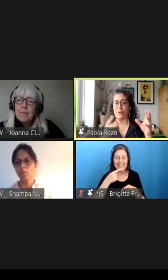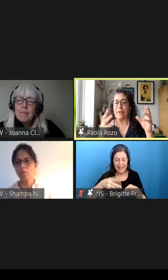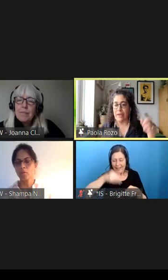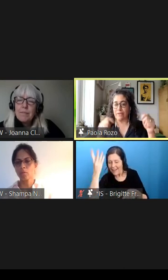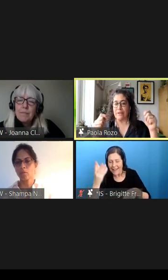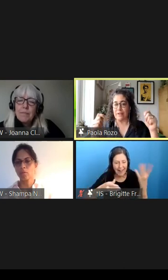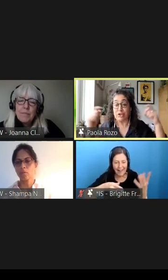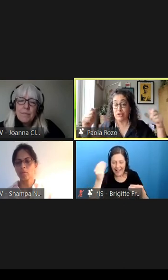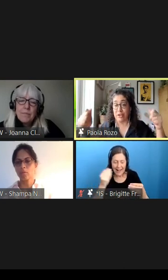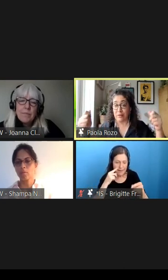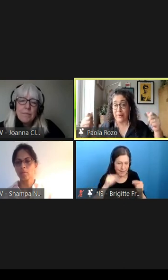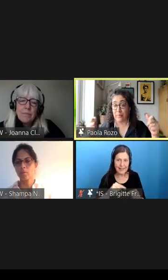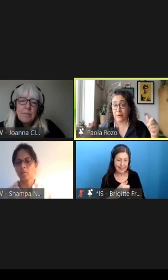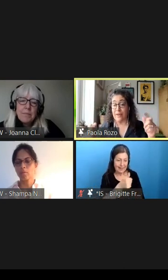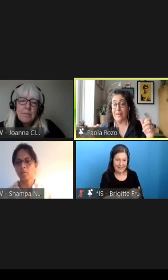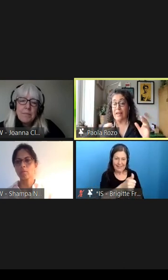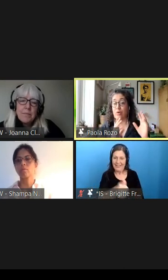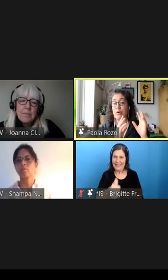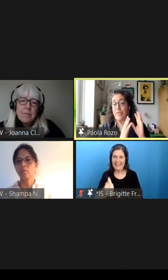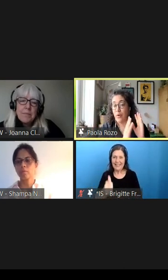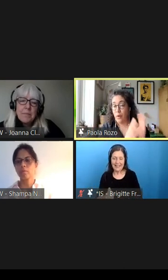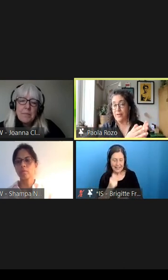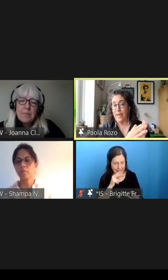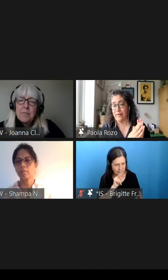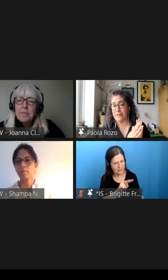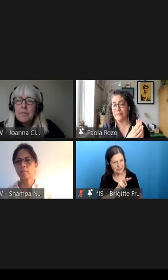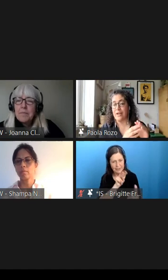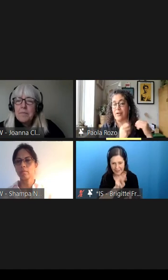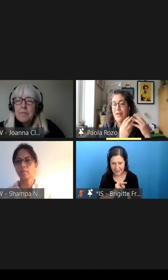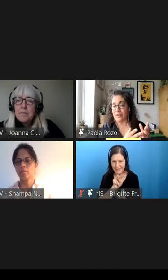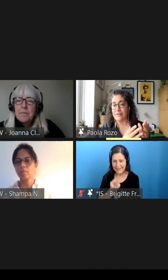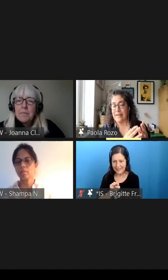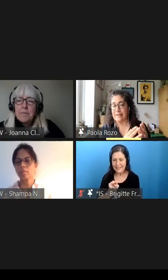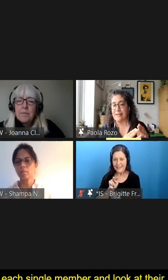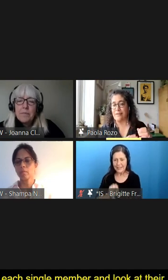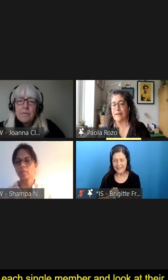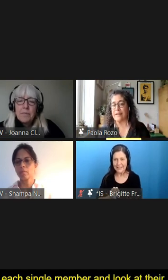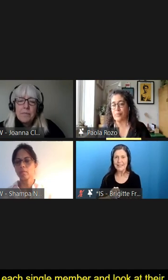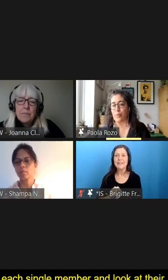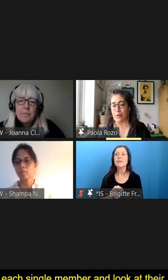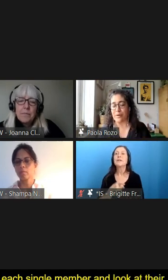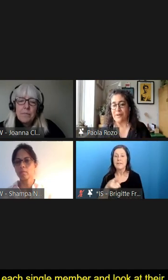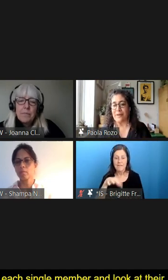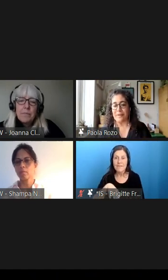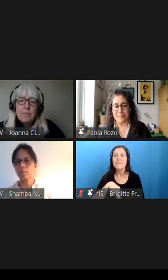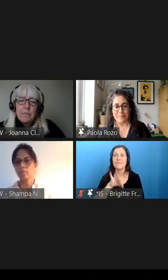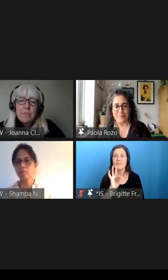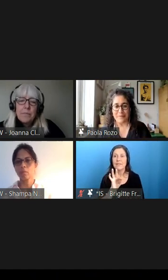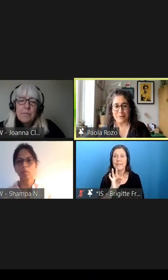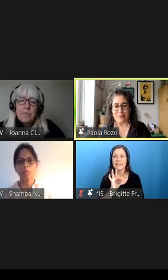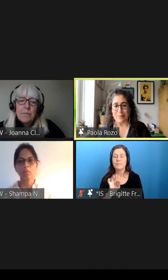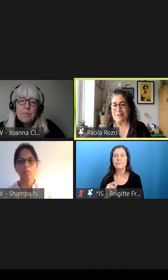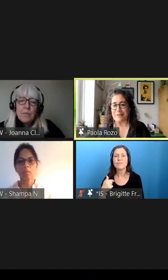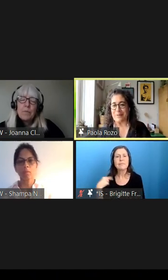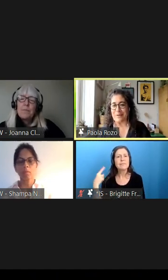into each single member and look at their own narratives, their understanding, and find out more.